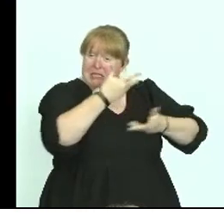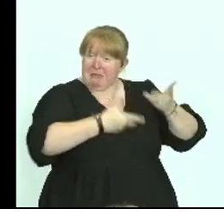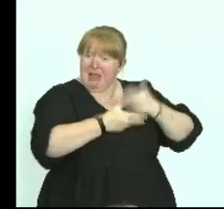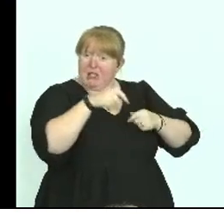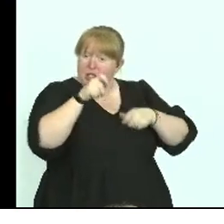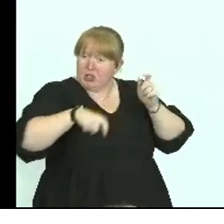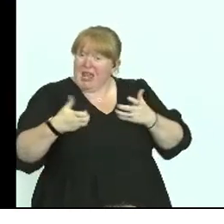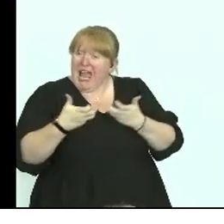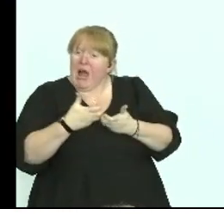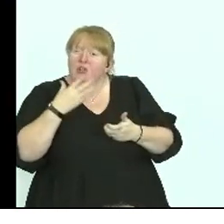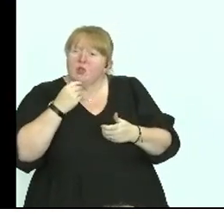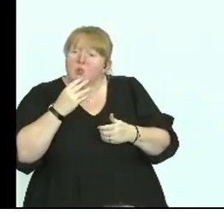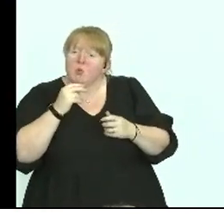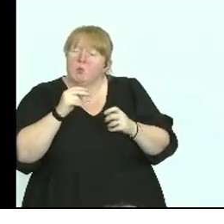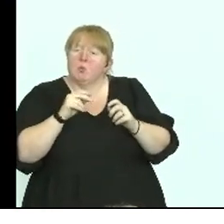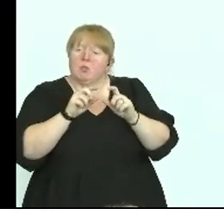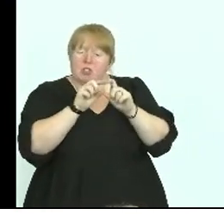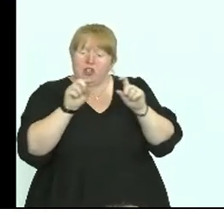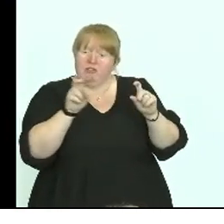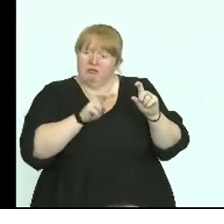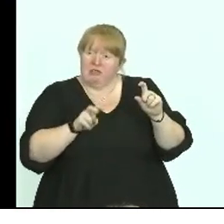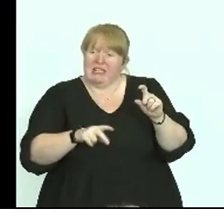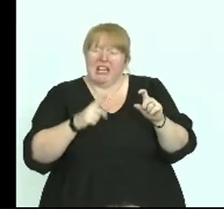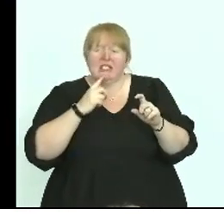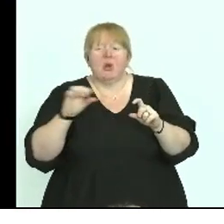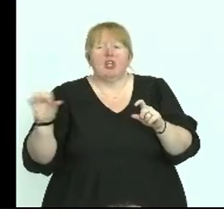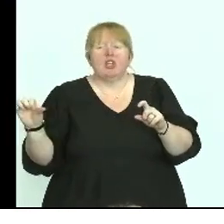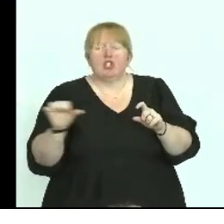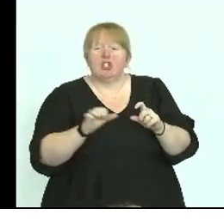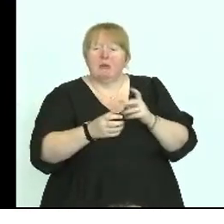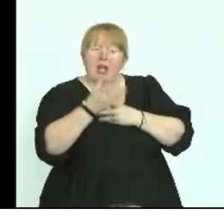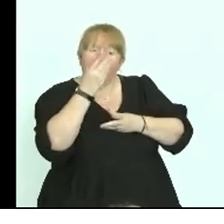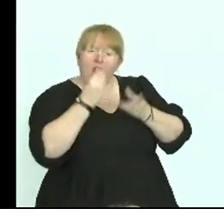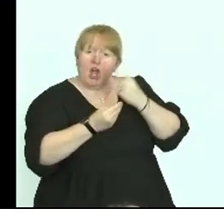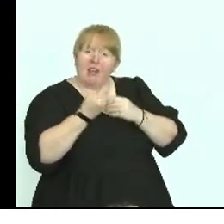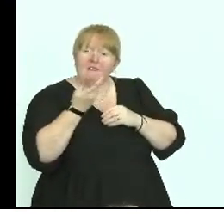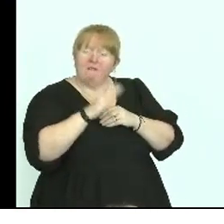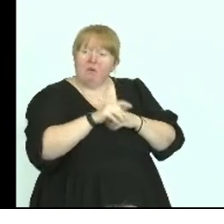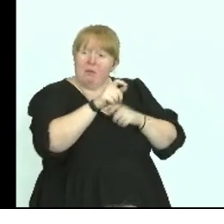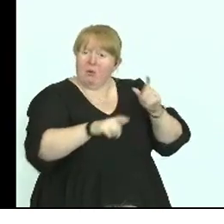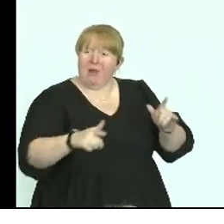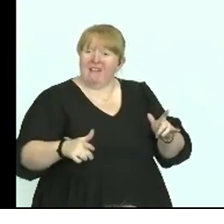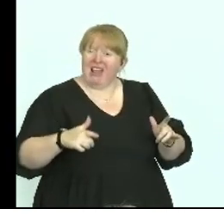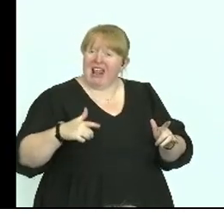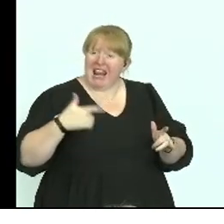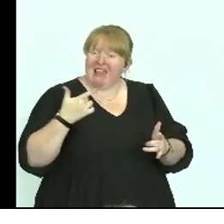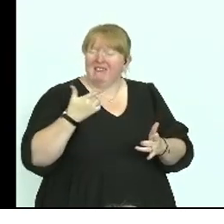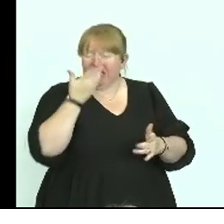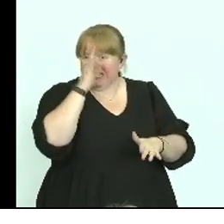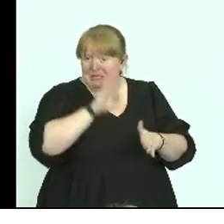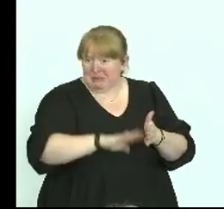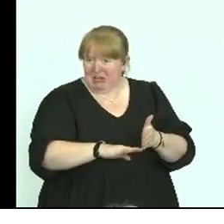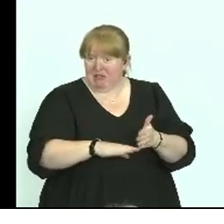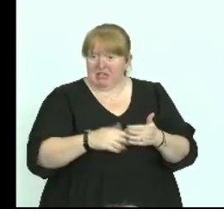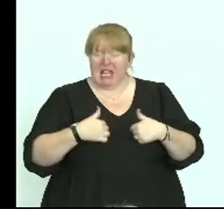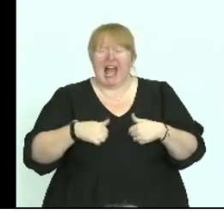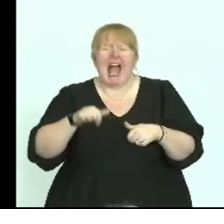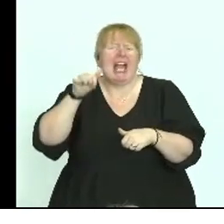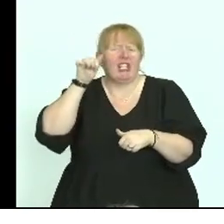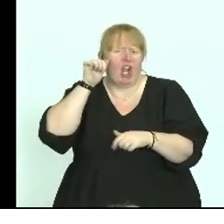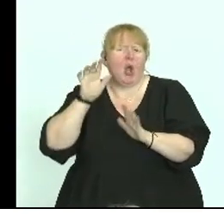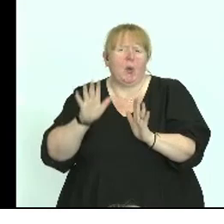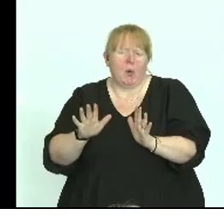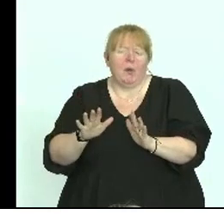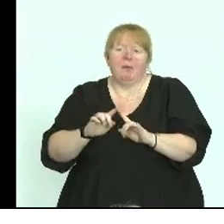people need to learn from people with lived experience. I know it, but I don't know it as well as somebody who uses it on a